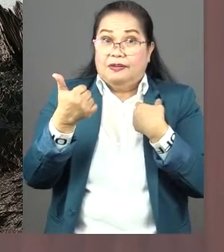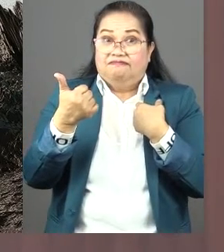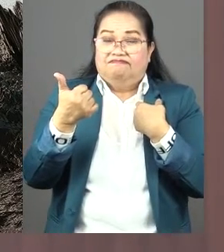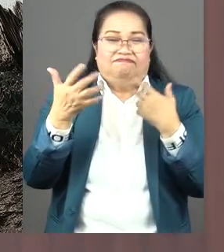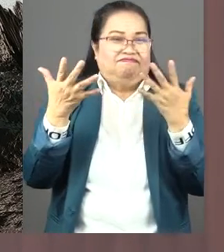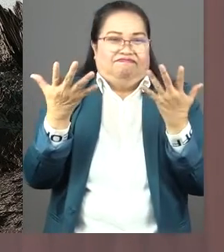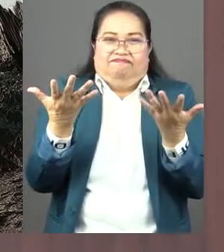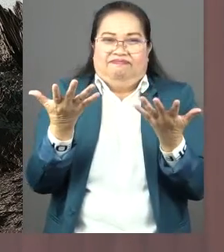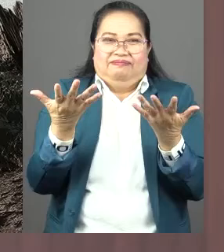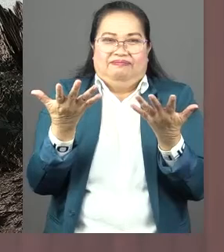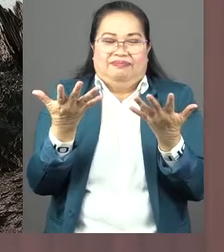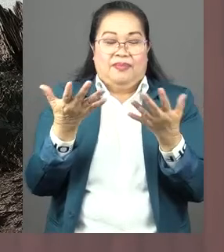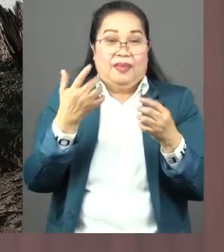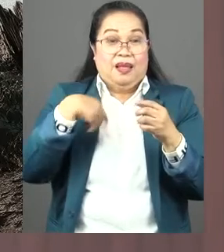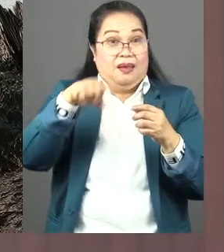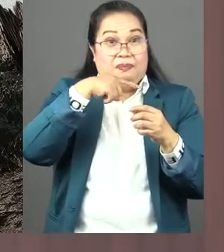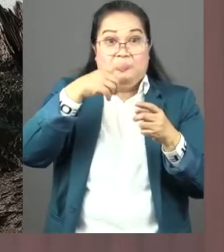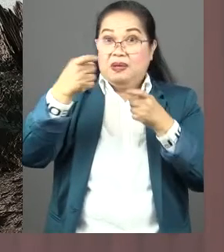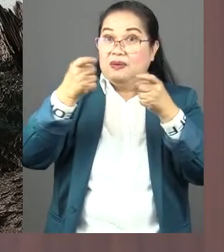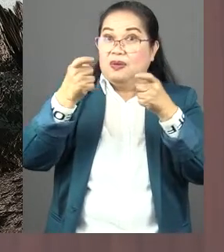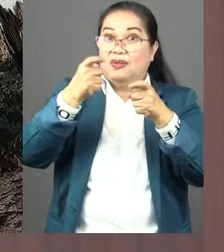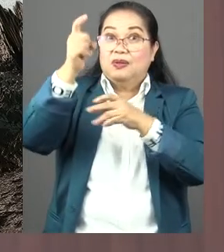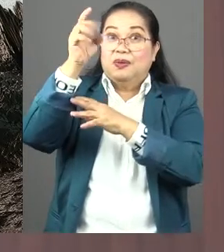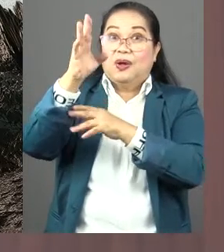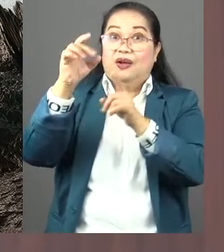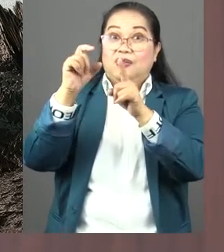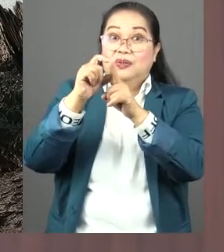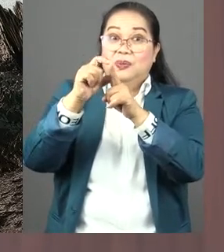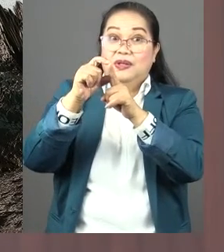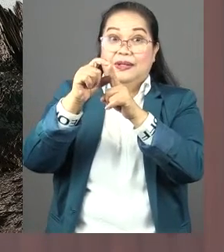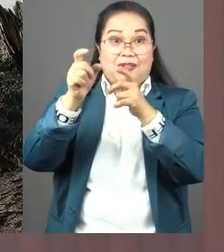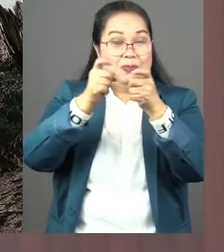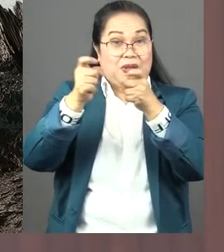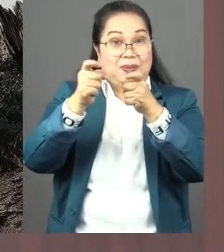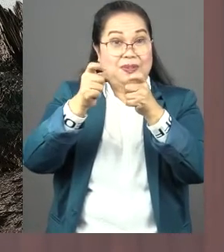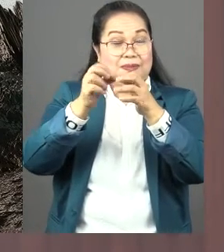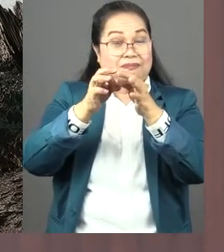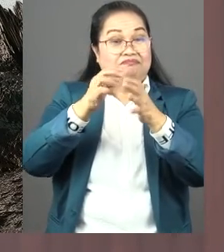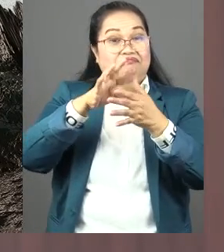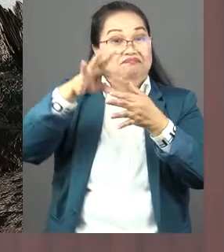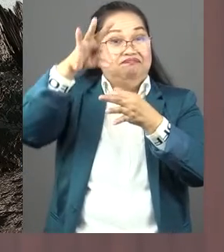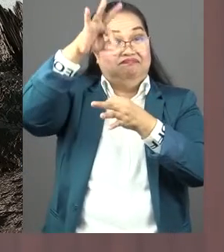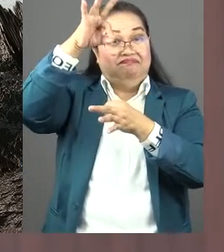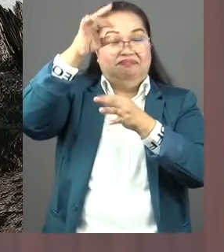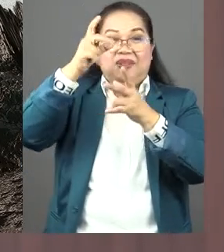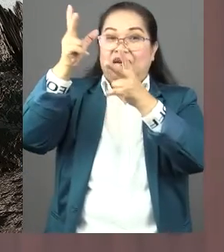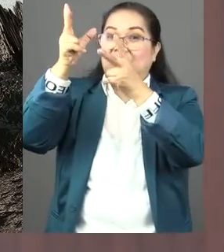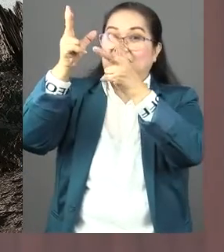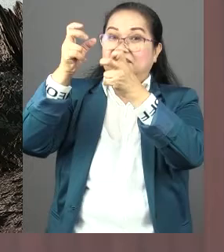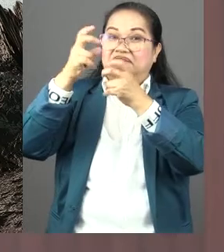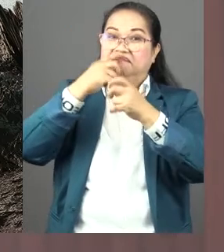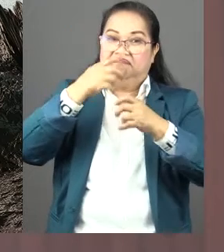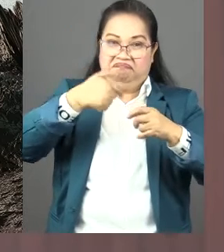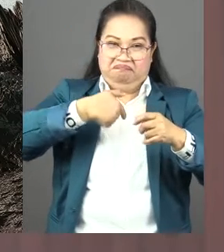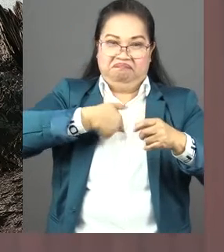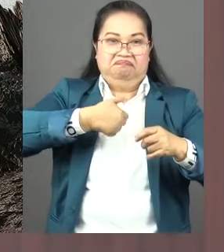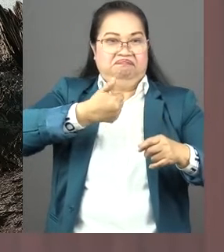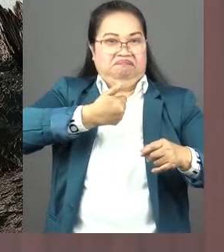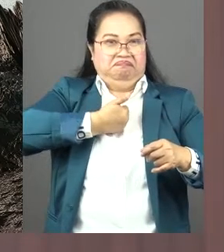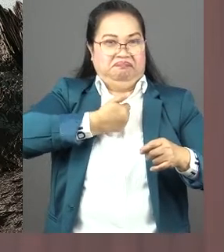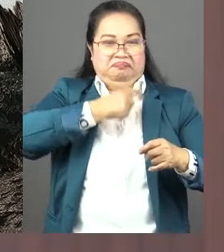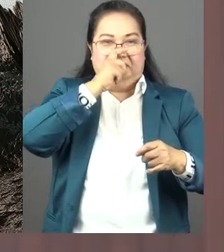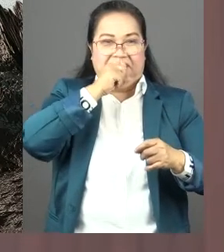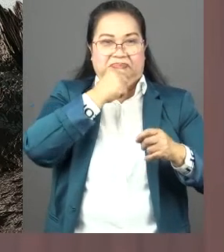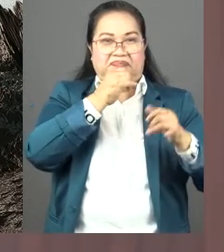either or. Either I'm controlled by God's Word and Spirit, or I will be listening to my old nature, and then